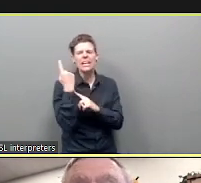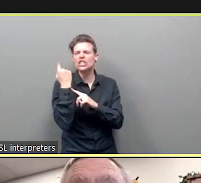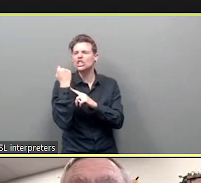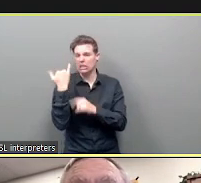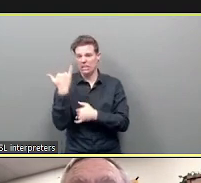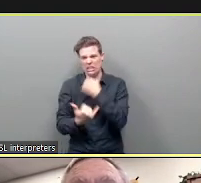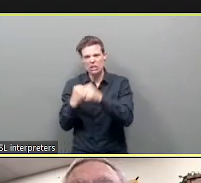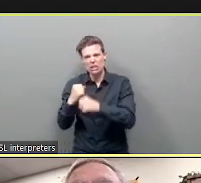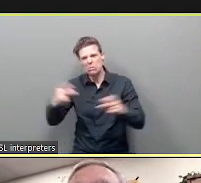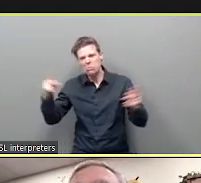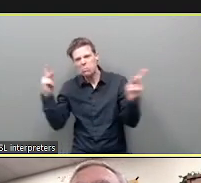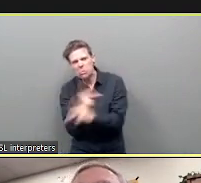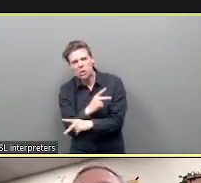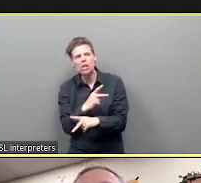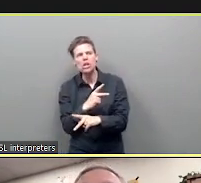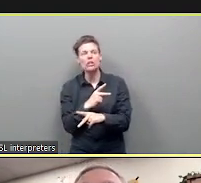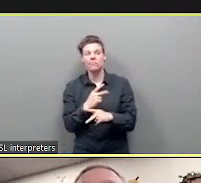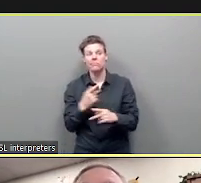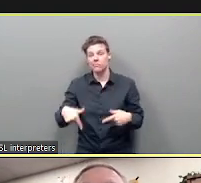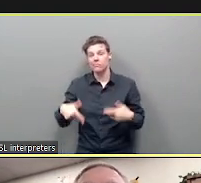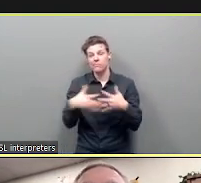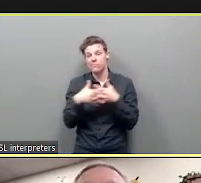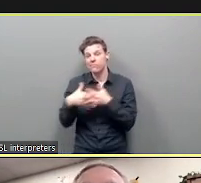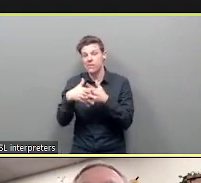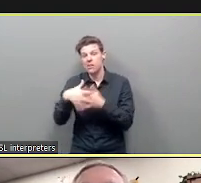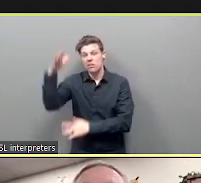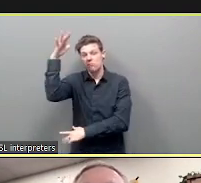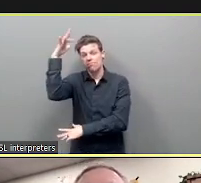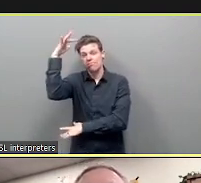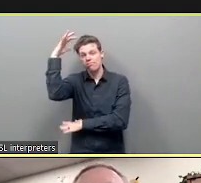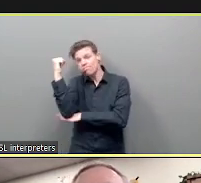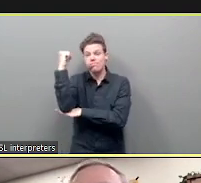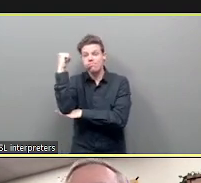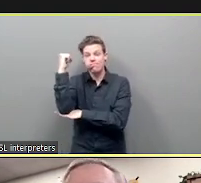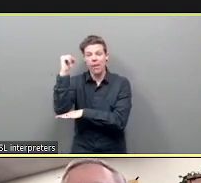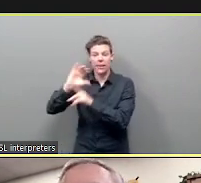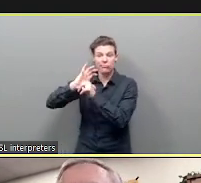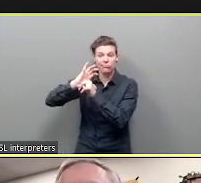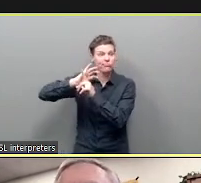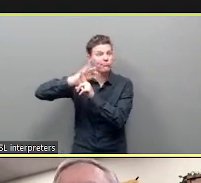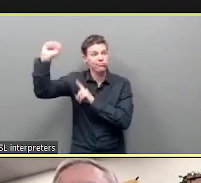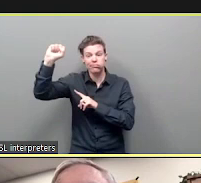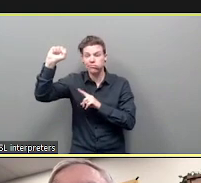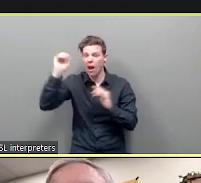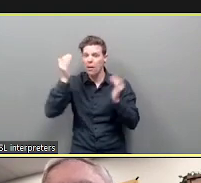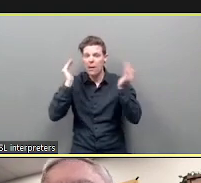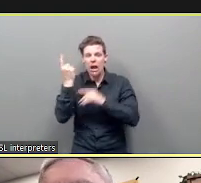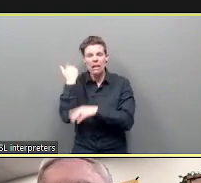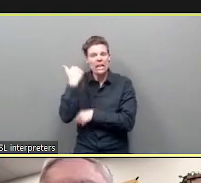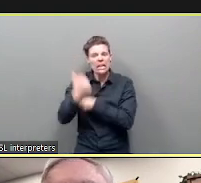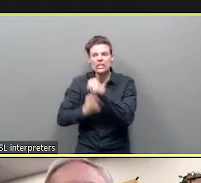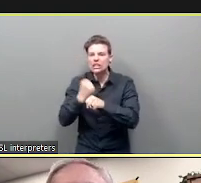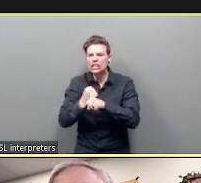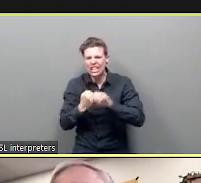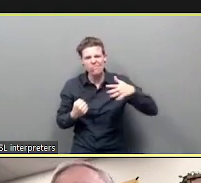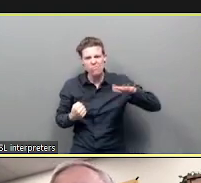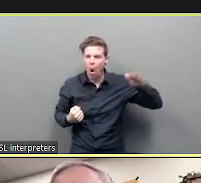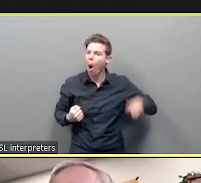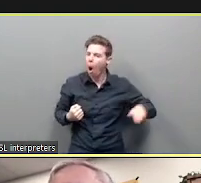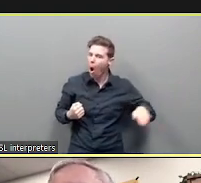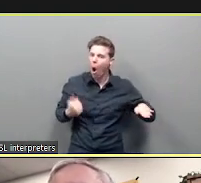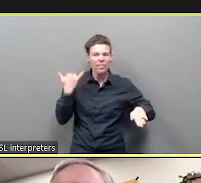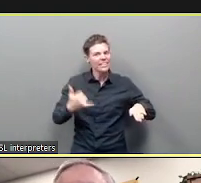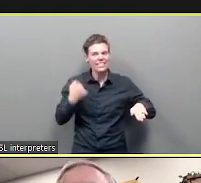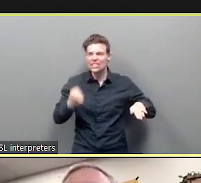all-time high, you saw that, compared to last winter. Hospitalizations just going up a little bit, but I will remind you that there's only